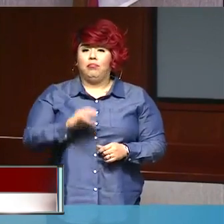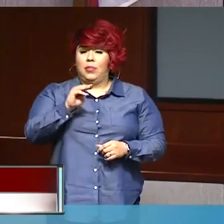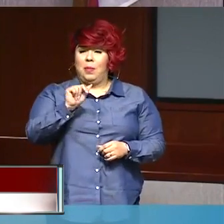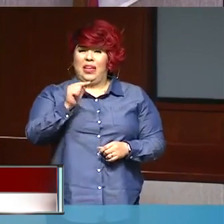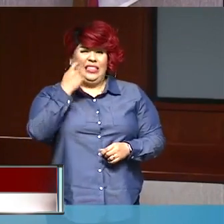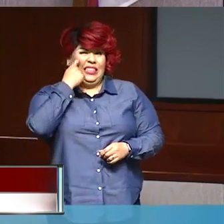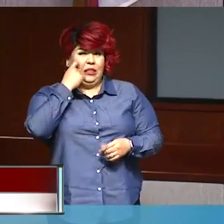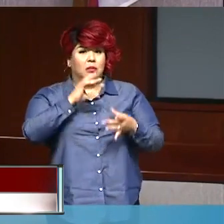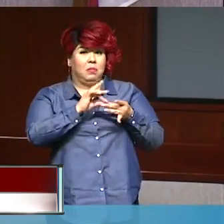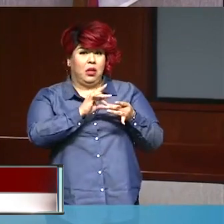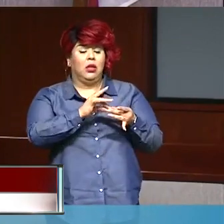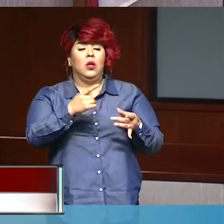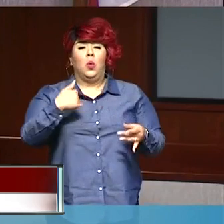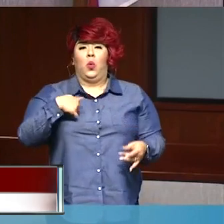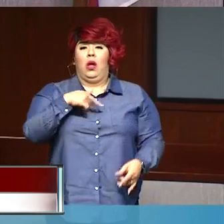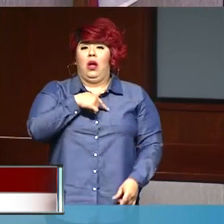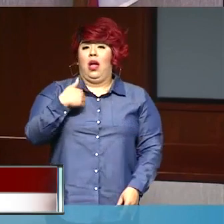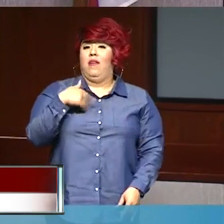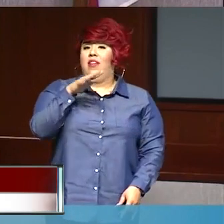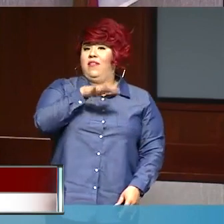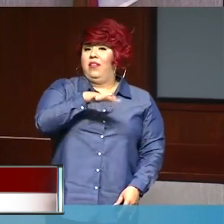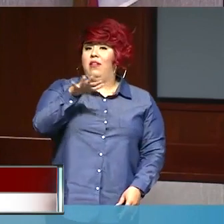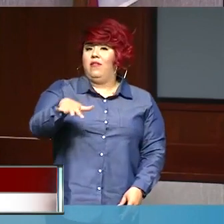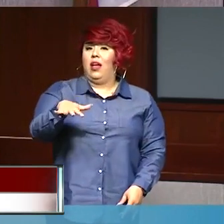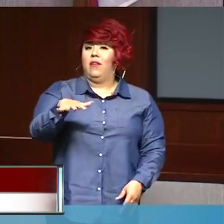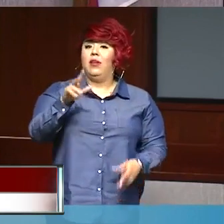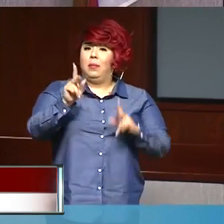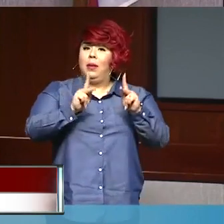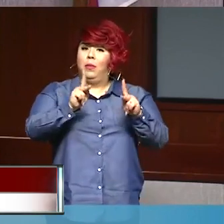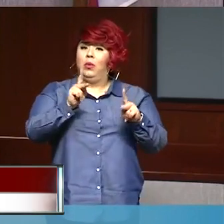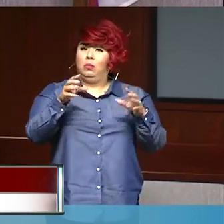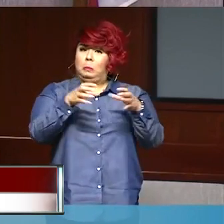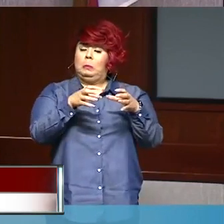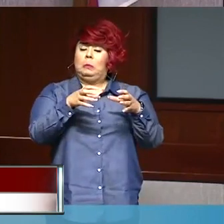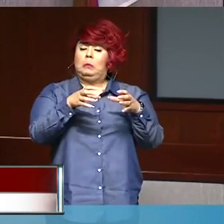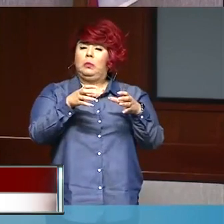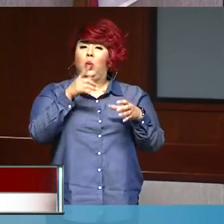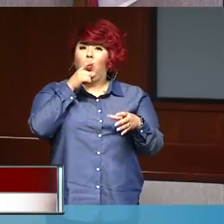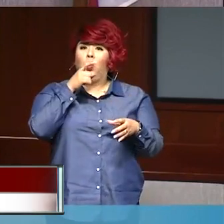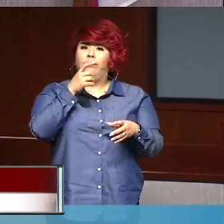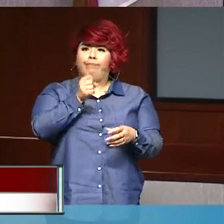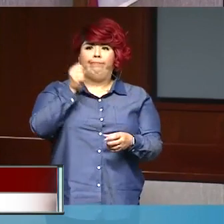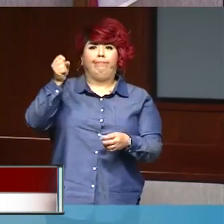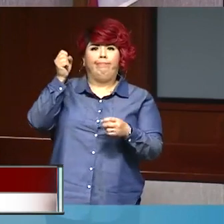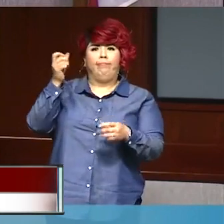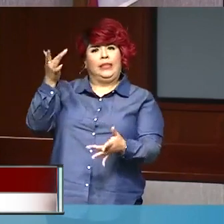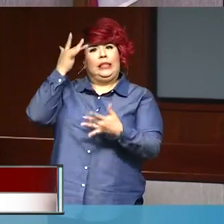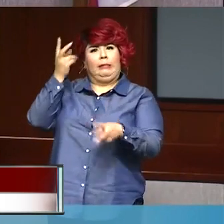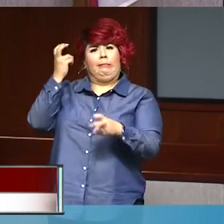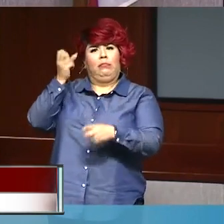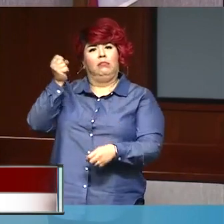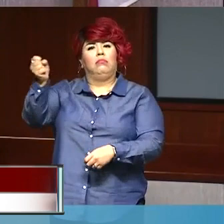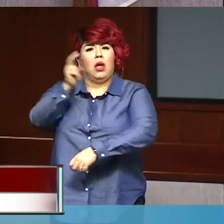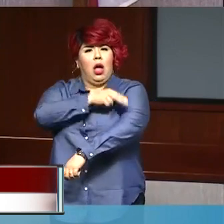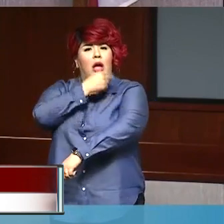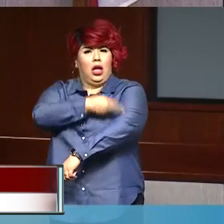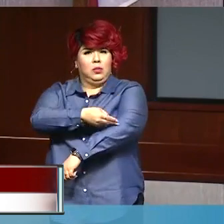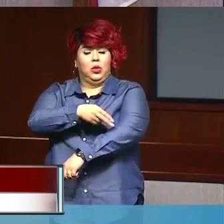mentioned, we've got 55 people today in the hospital. 7 of those are